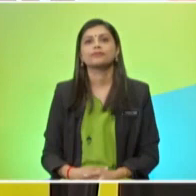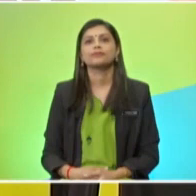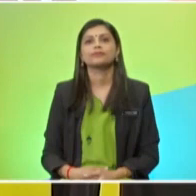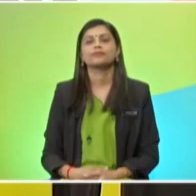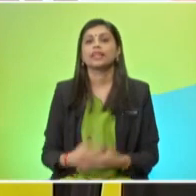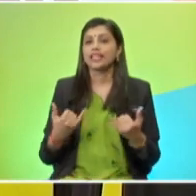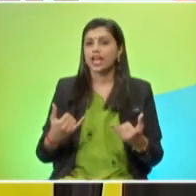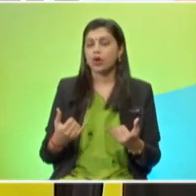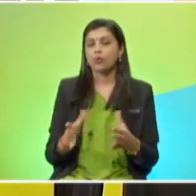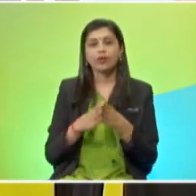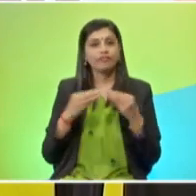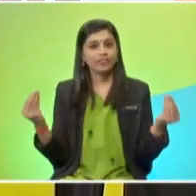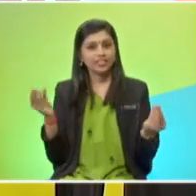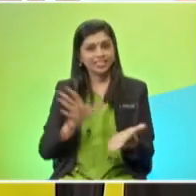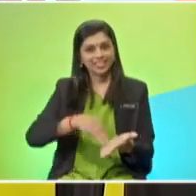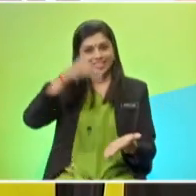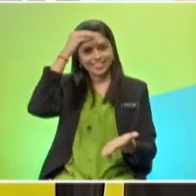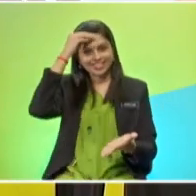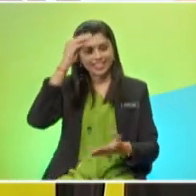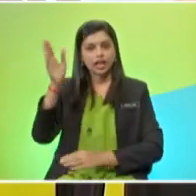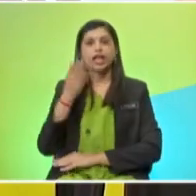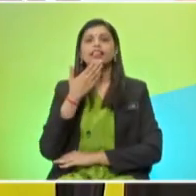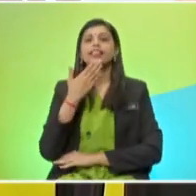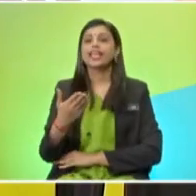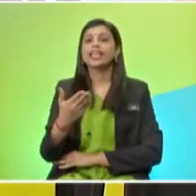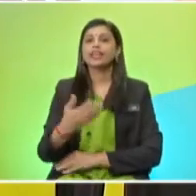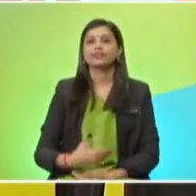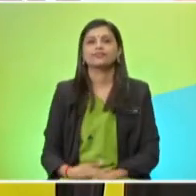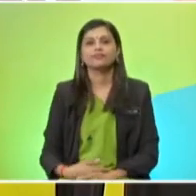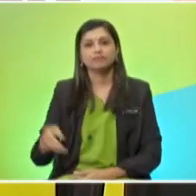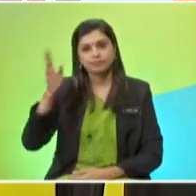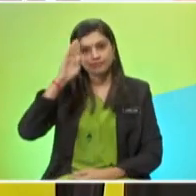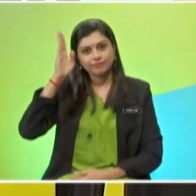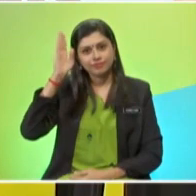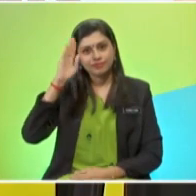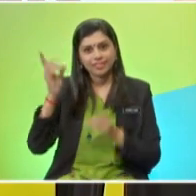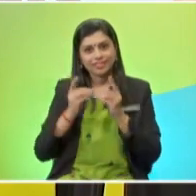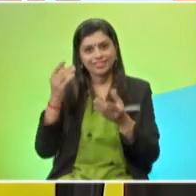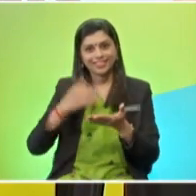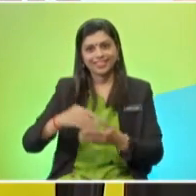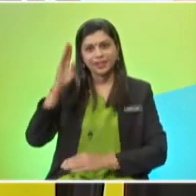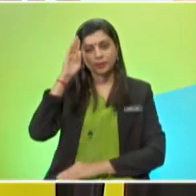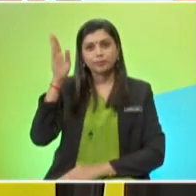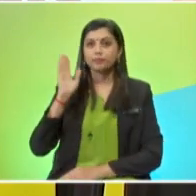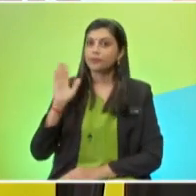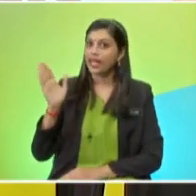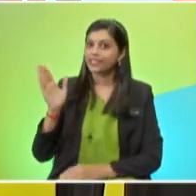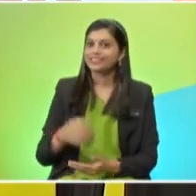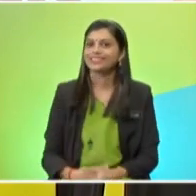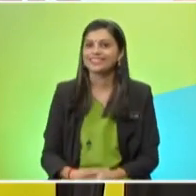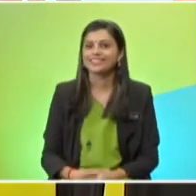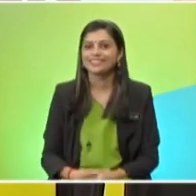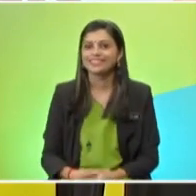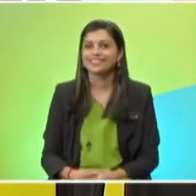ending here and thank you so much for your time. My name is Hanif Sean and I hope to see you again on DDATV KPM. Let's sing along